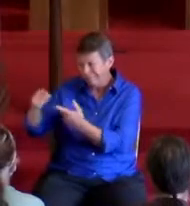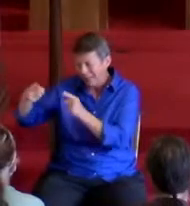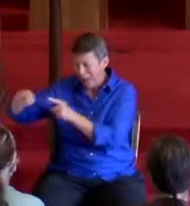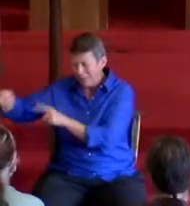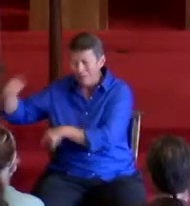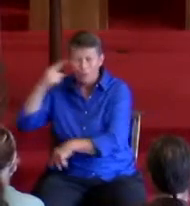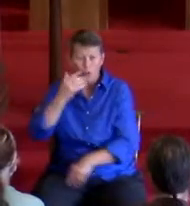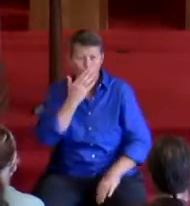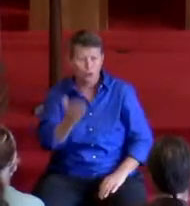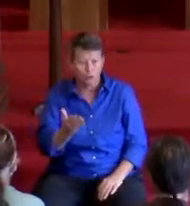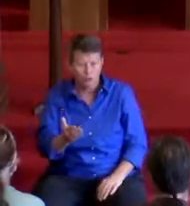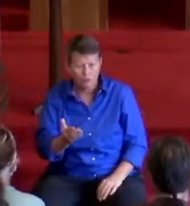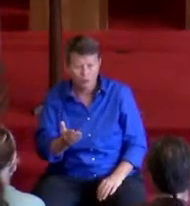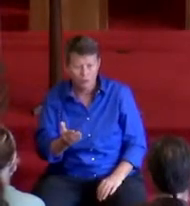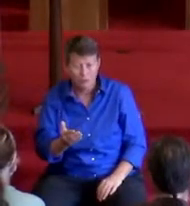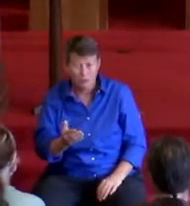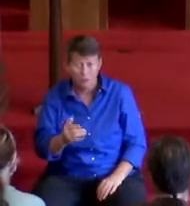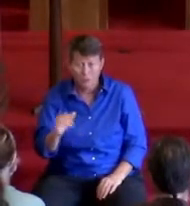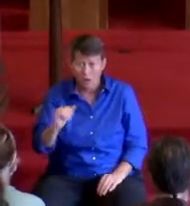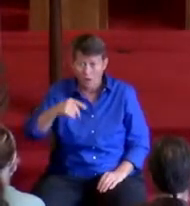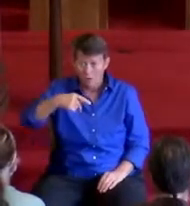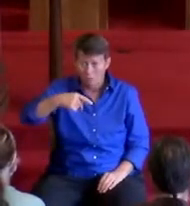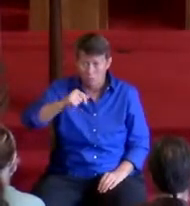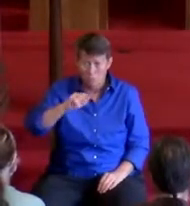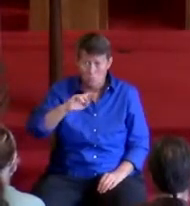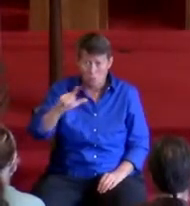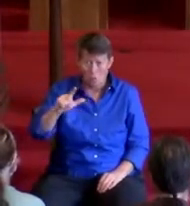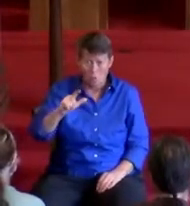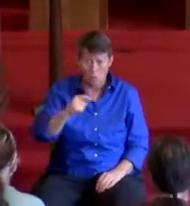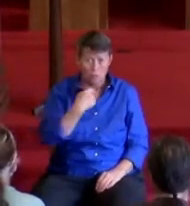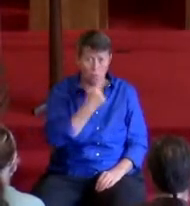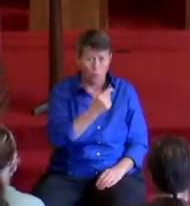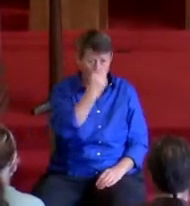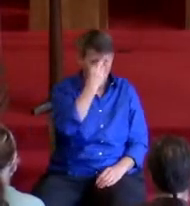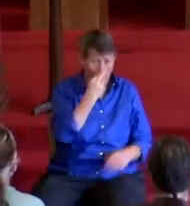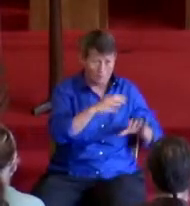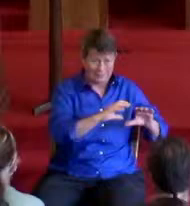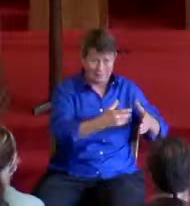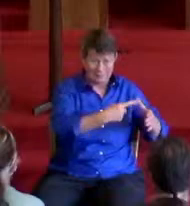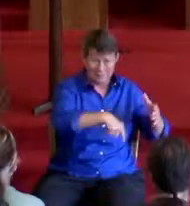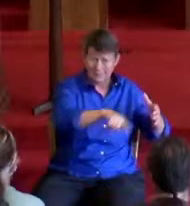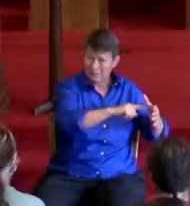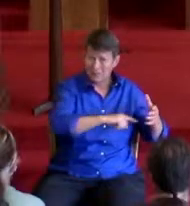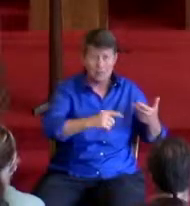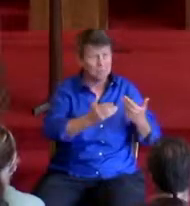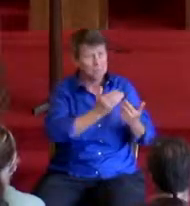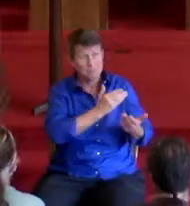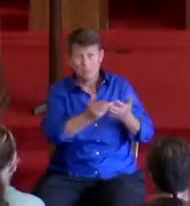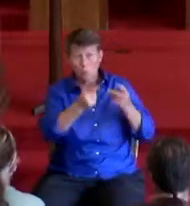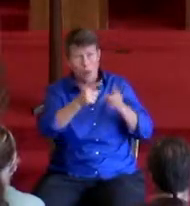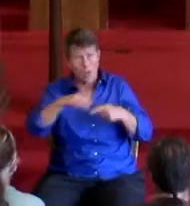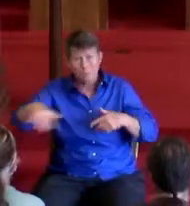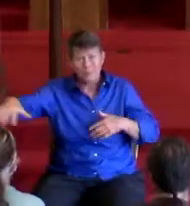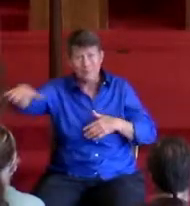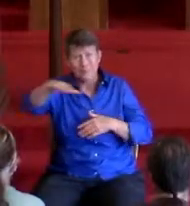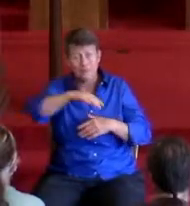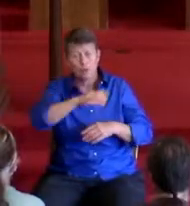Because as Paul told the Romans, there is nothing in all of creation that will separate us from the love of God in Christ Jesus.